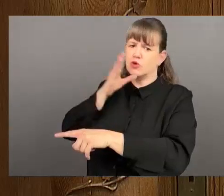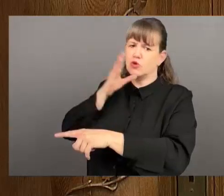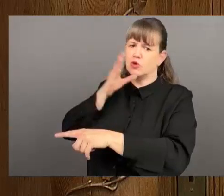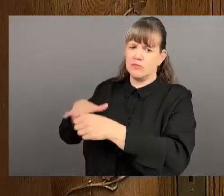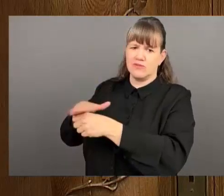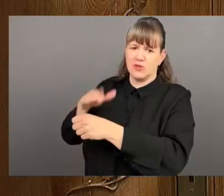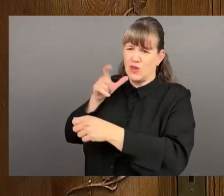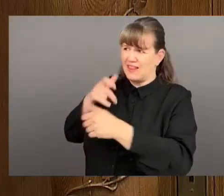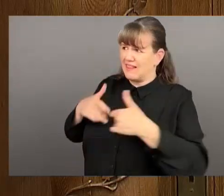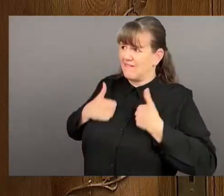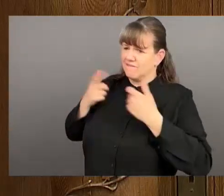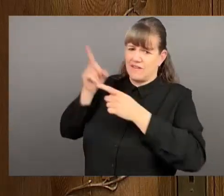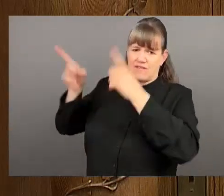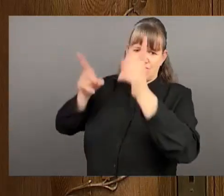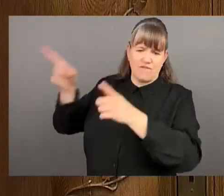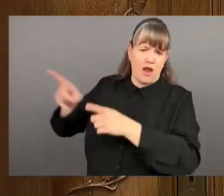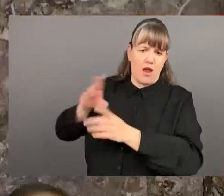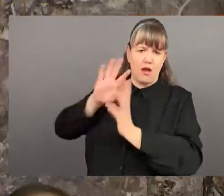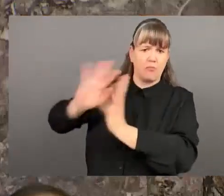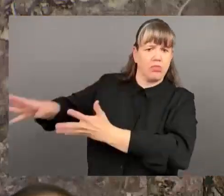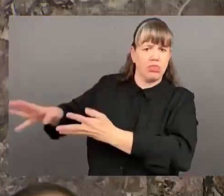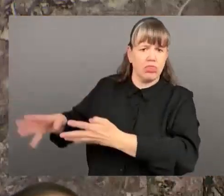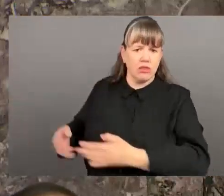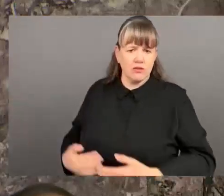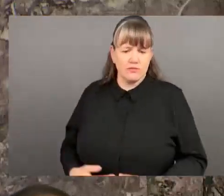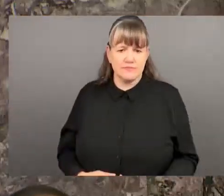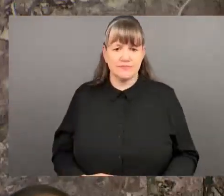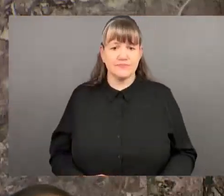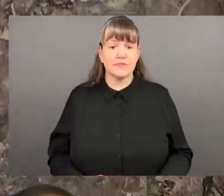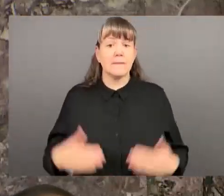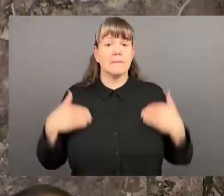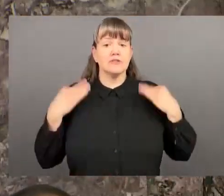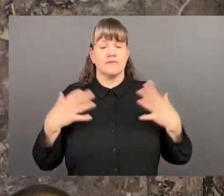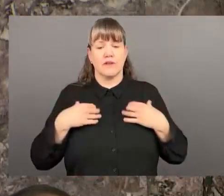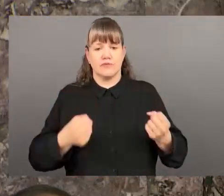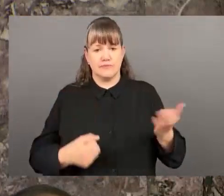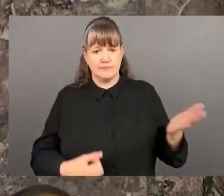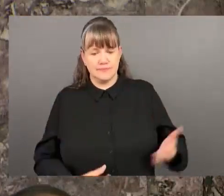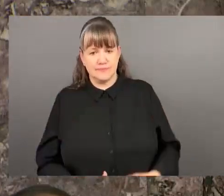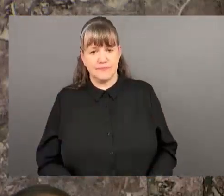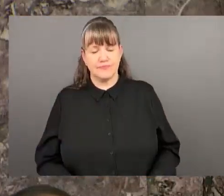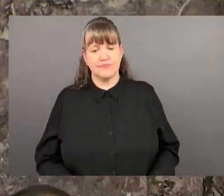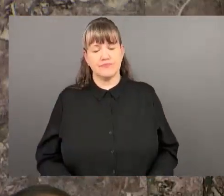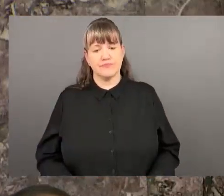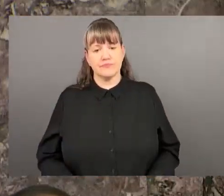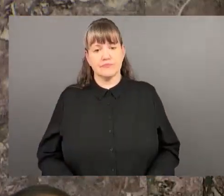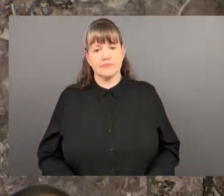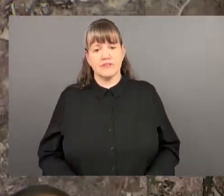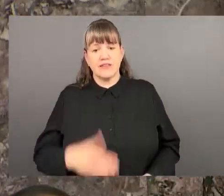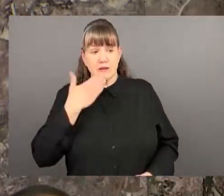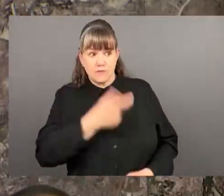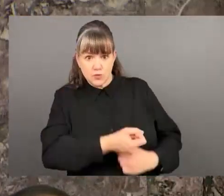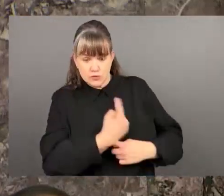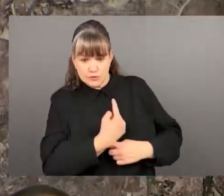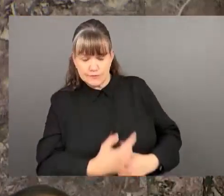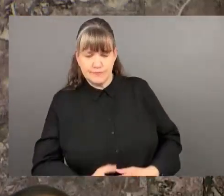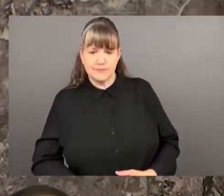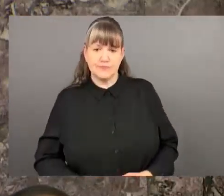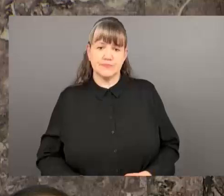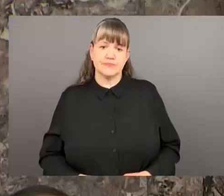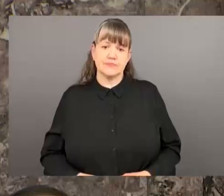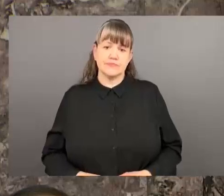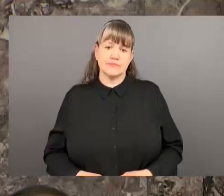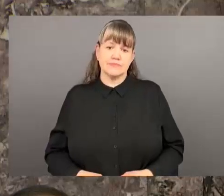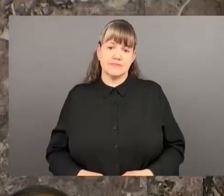Minister of Health. Thank you, Mr. Speaker. Thank you to the member for the question, and thank you also to the member for a really constructive conversation